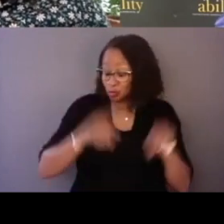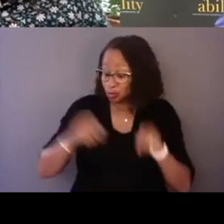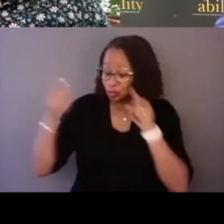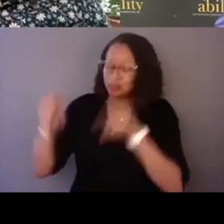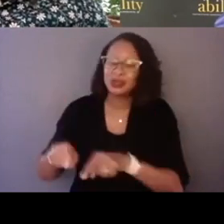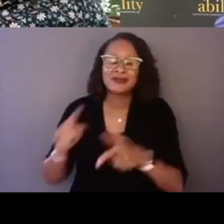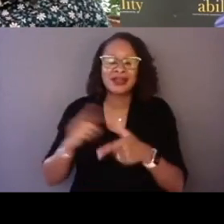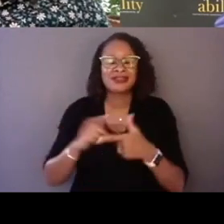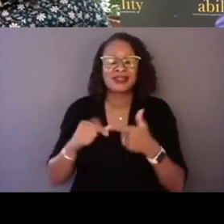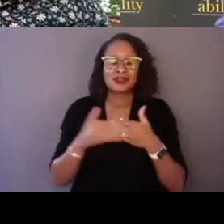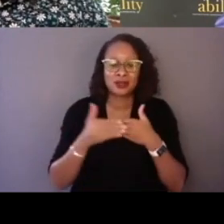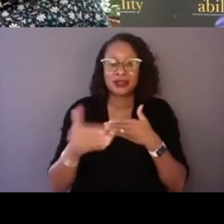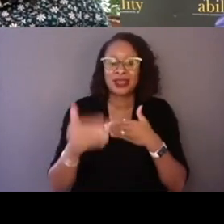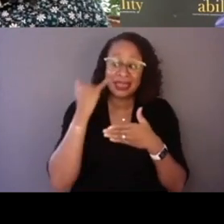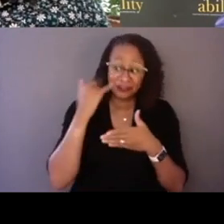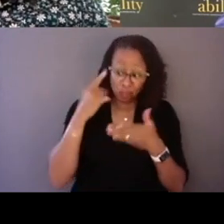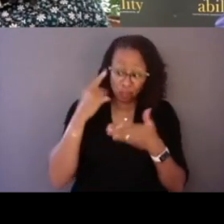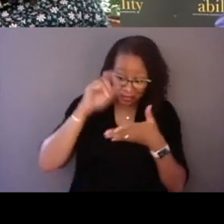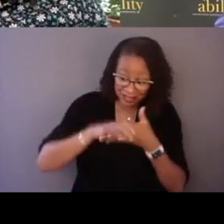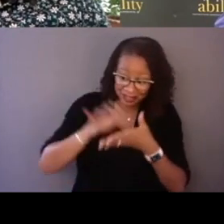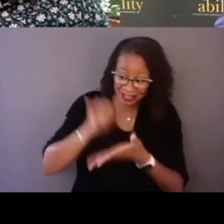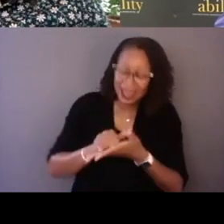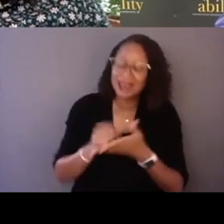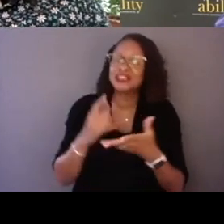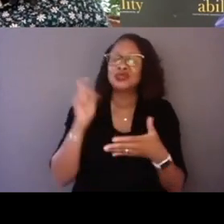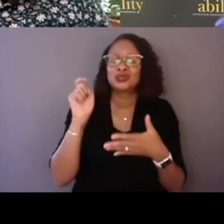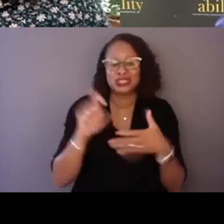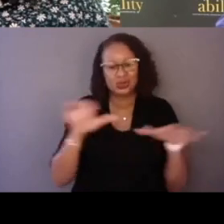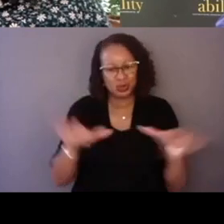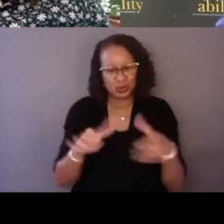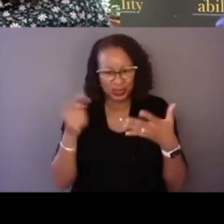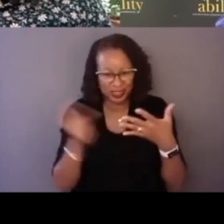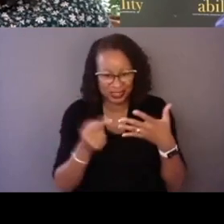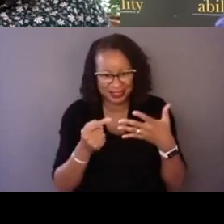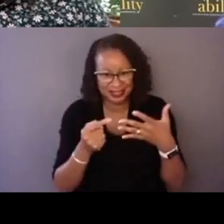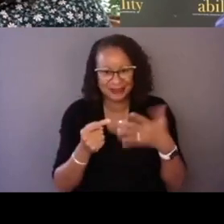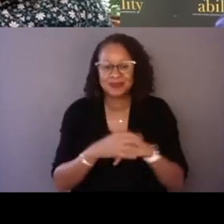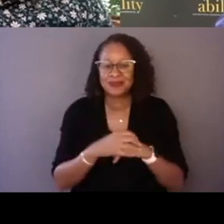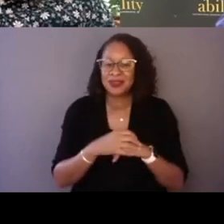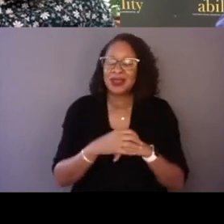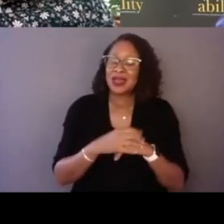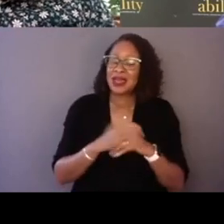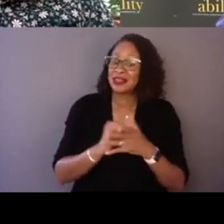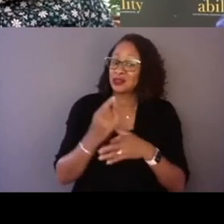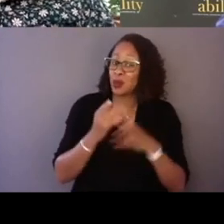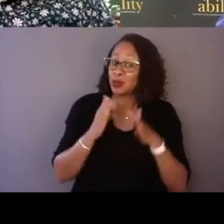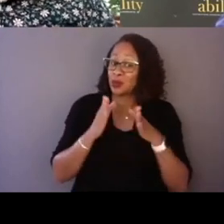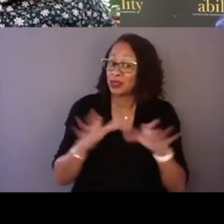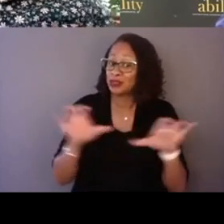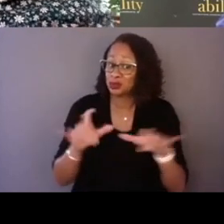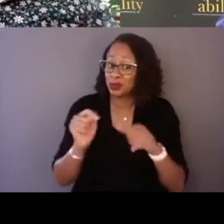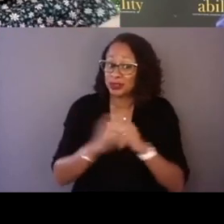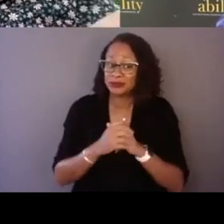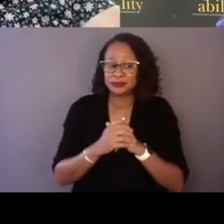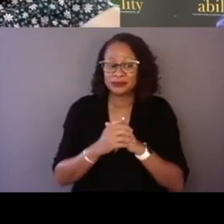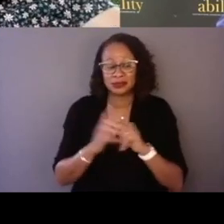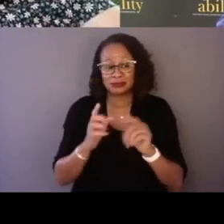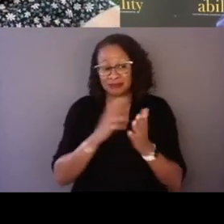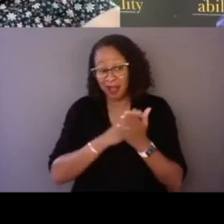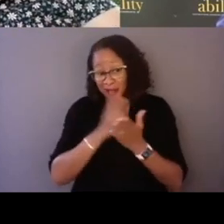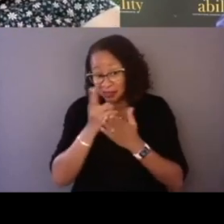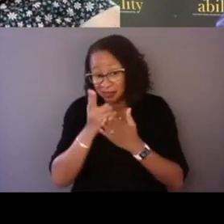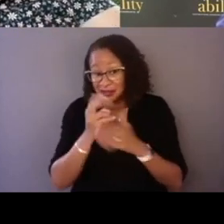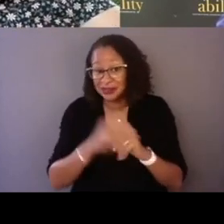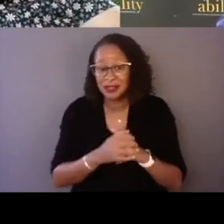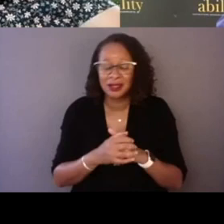Then if you believe that, you need to do this. And so that's one way of doing it. And then, to be honest,